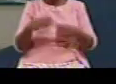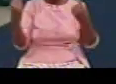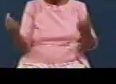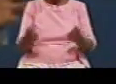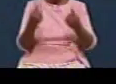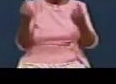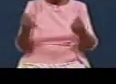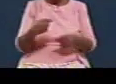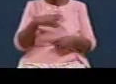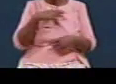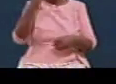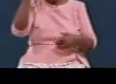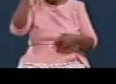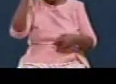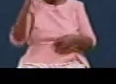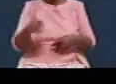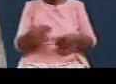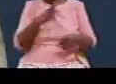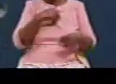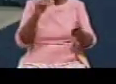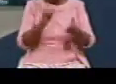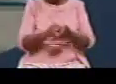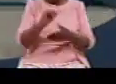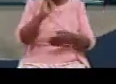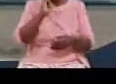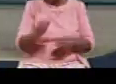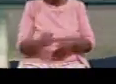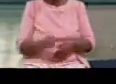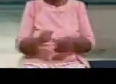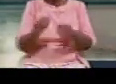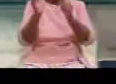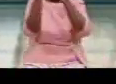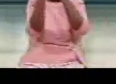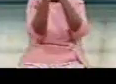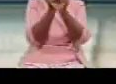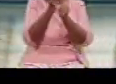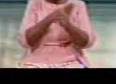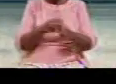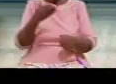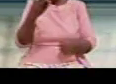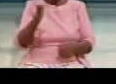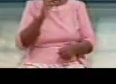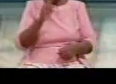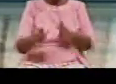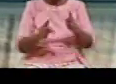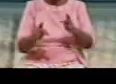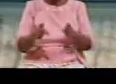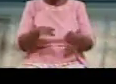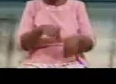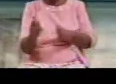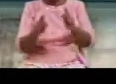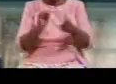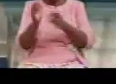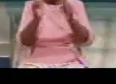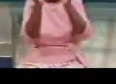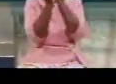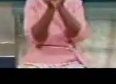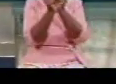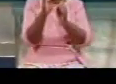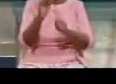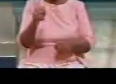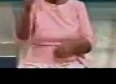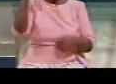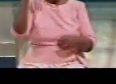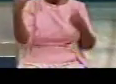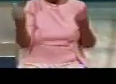is captivity. And then there are other people, they are bound by sin. The things I wanted to do,